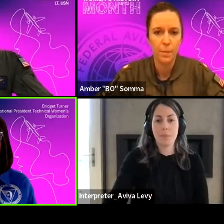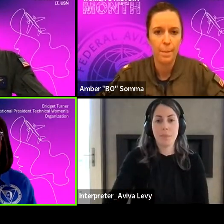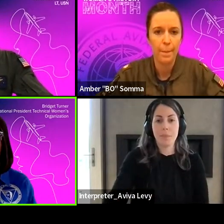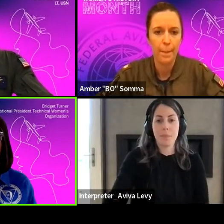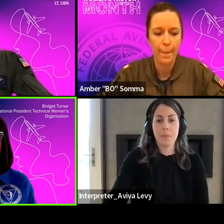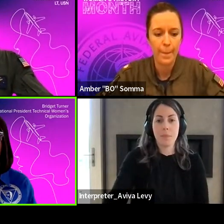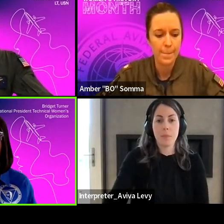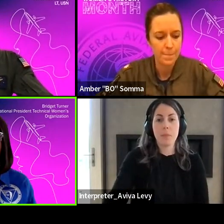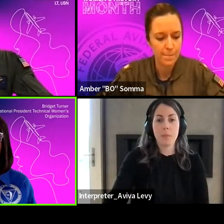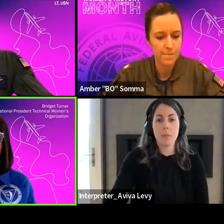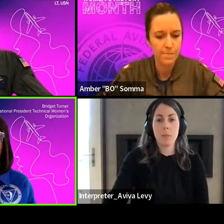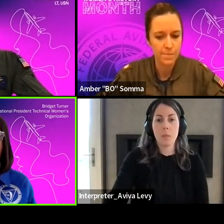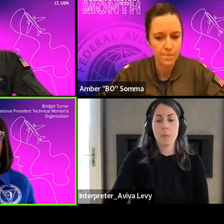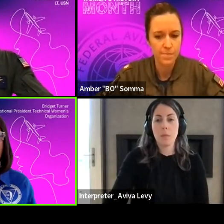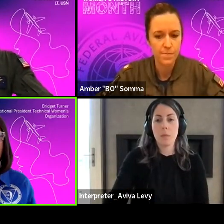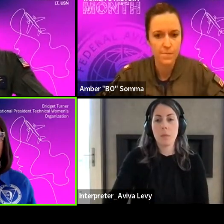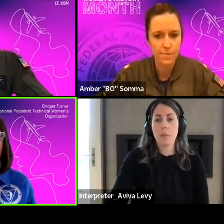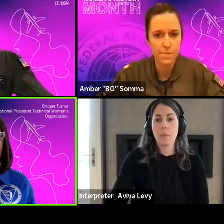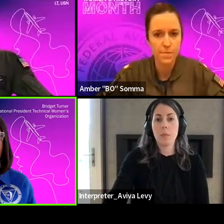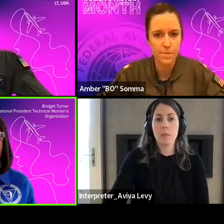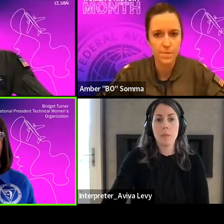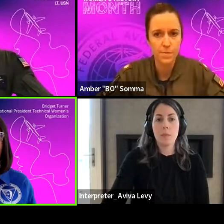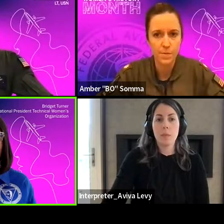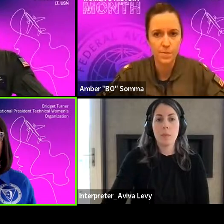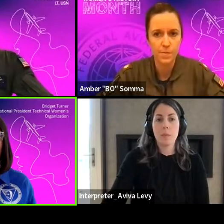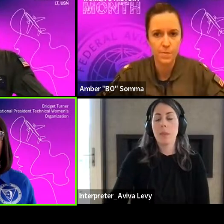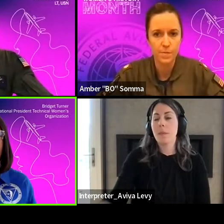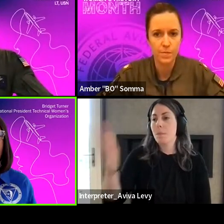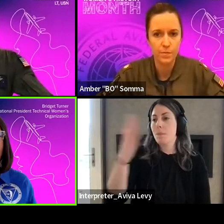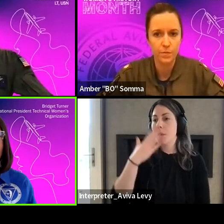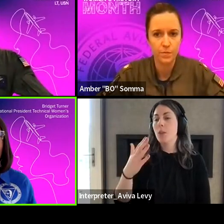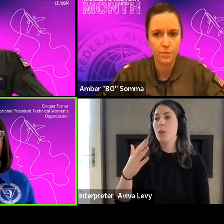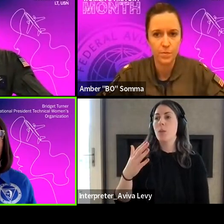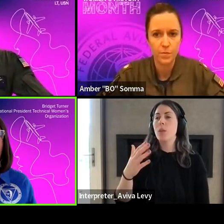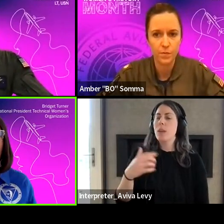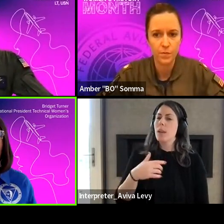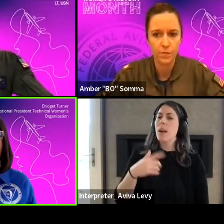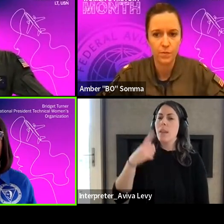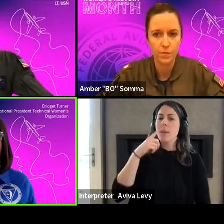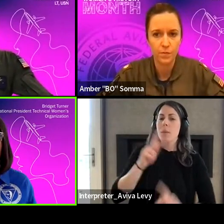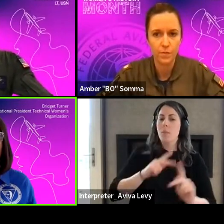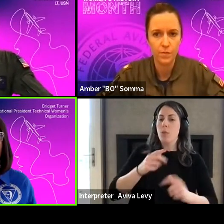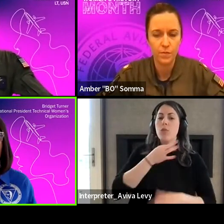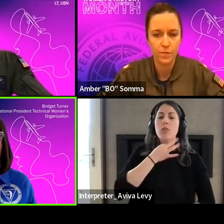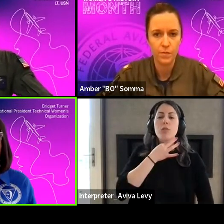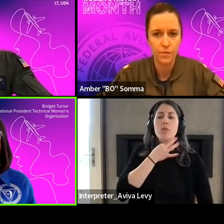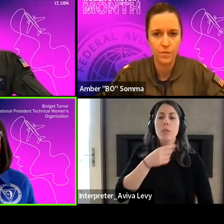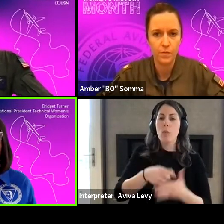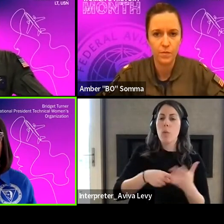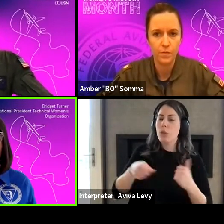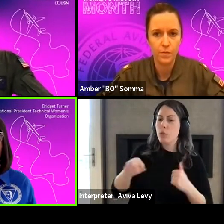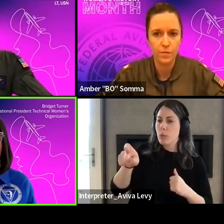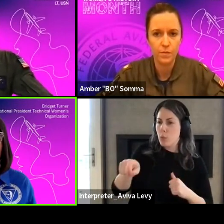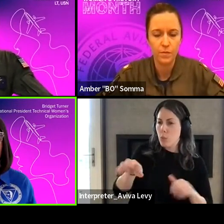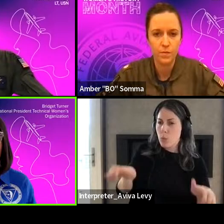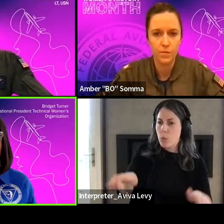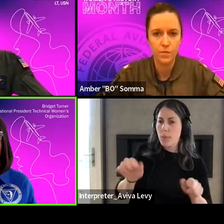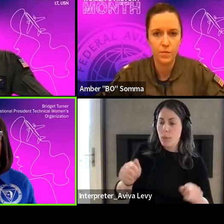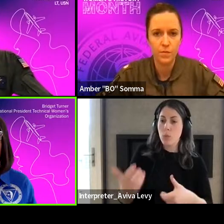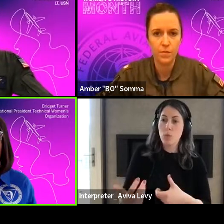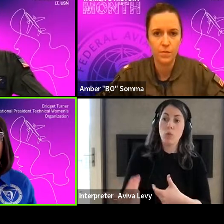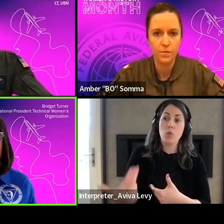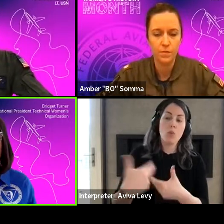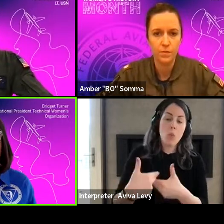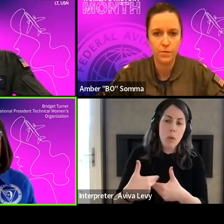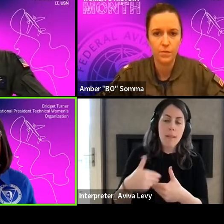our questions, because people are really interested in knowing, you know, what did you have to do to join the aviation, and